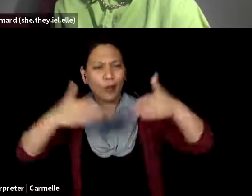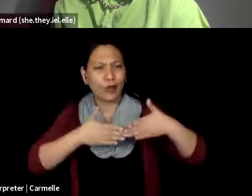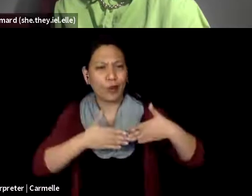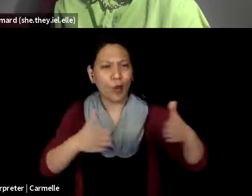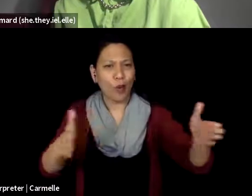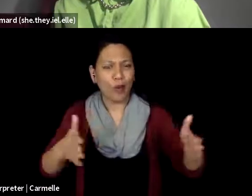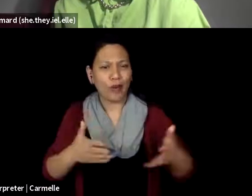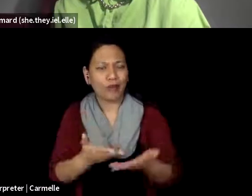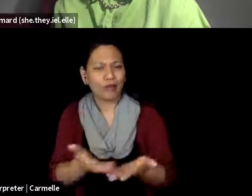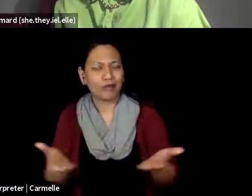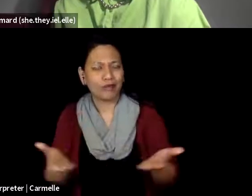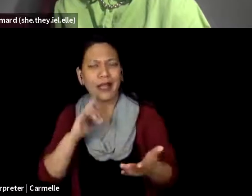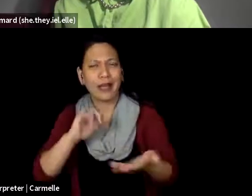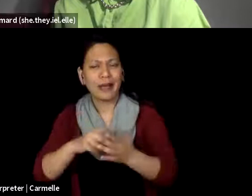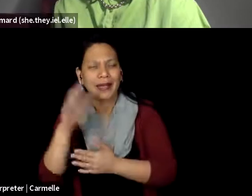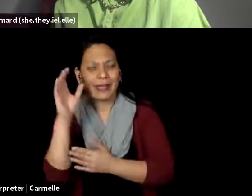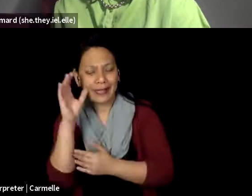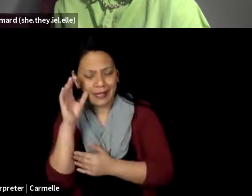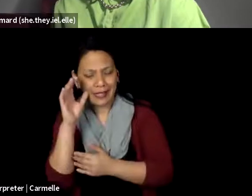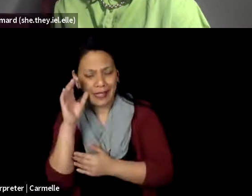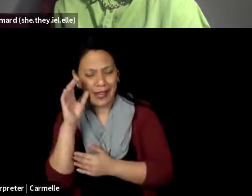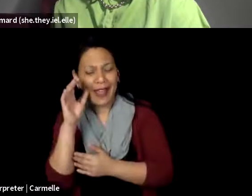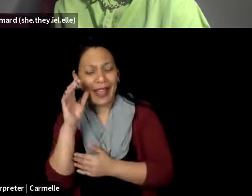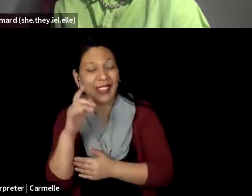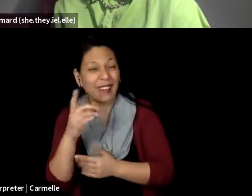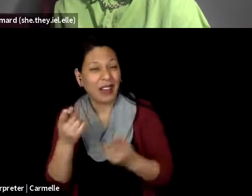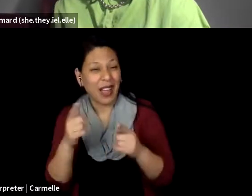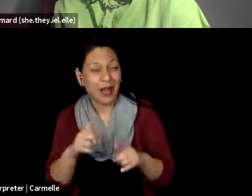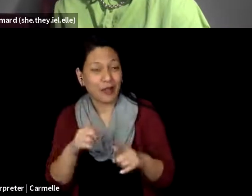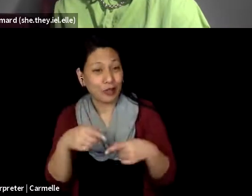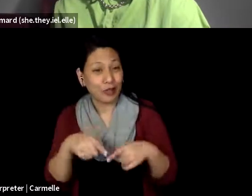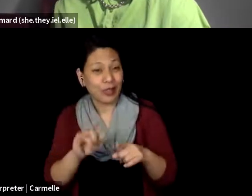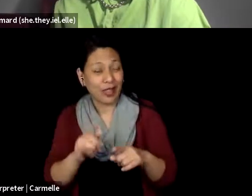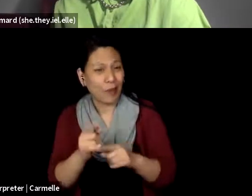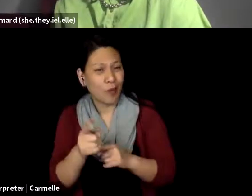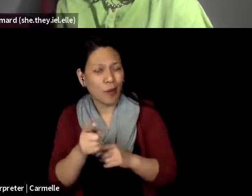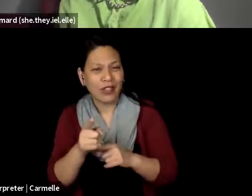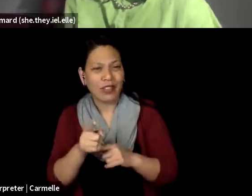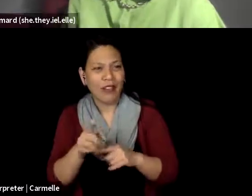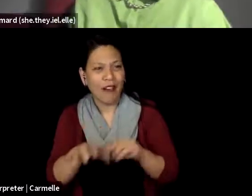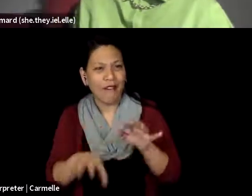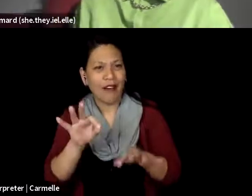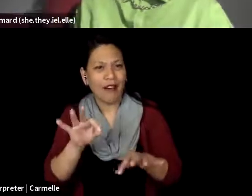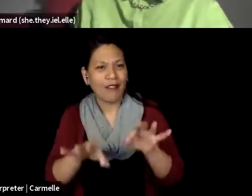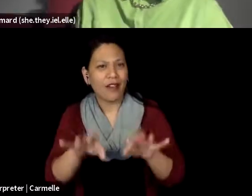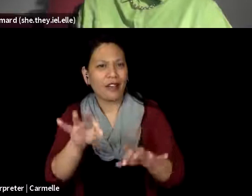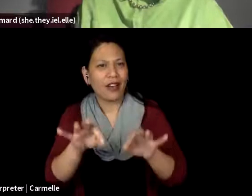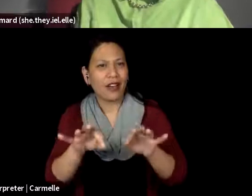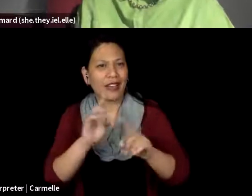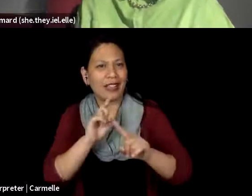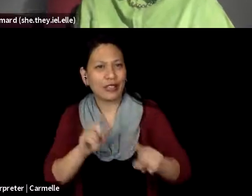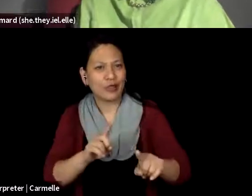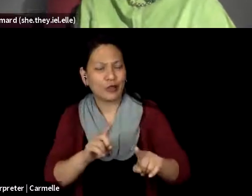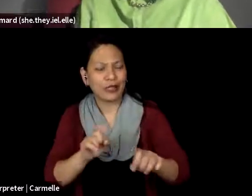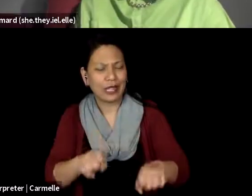that's where a lot of those answers are found, is in those sort of like those moments of reflection, and